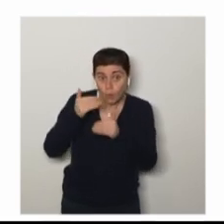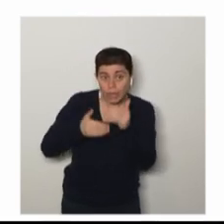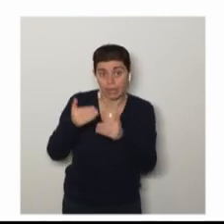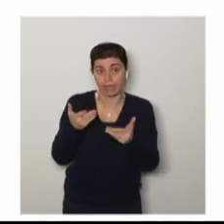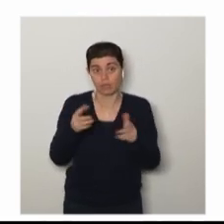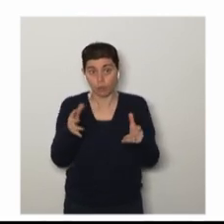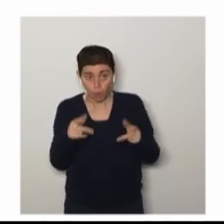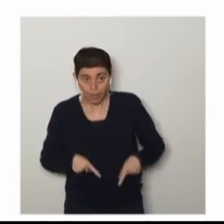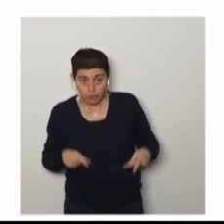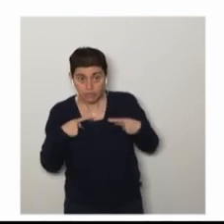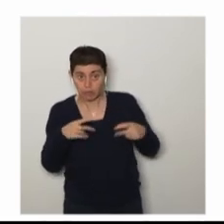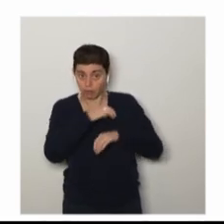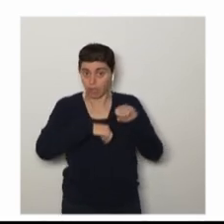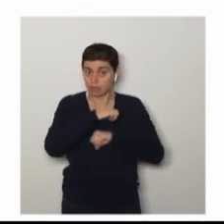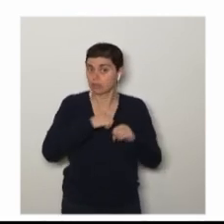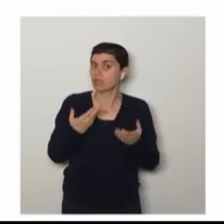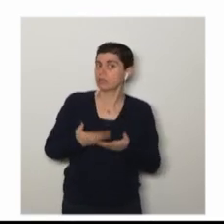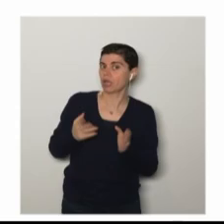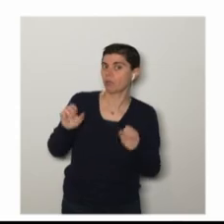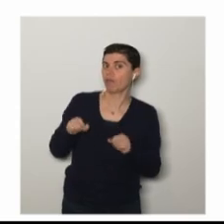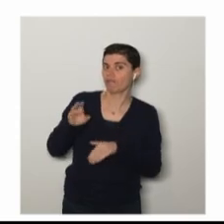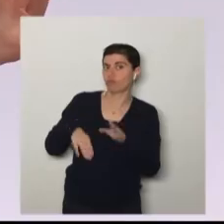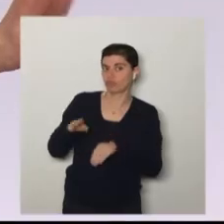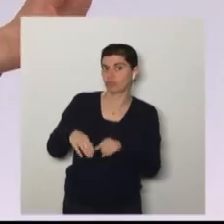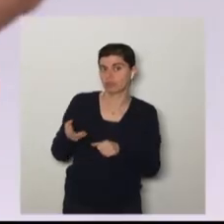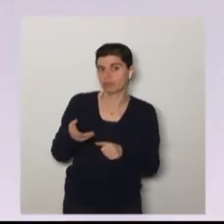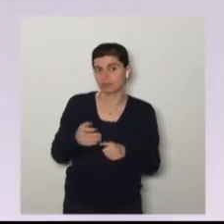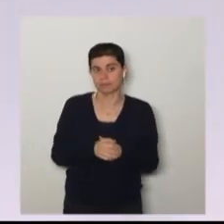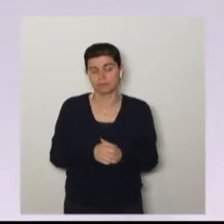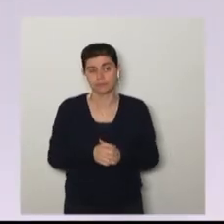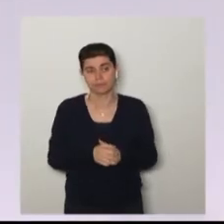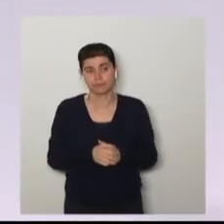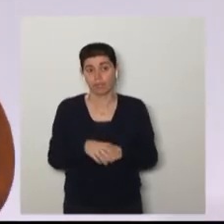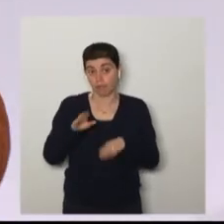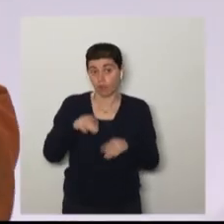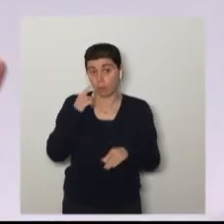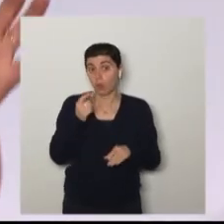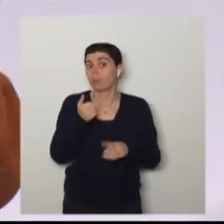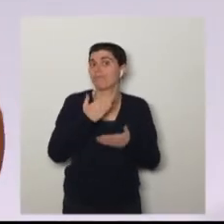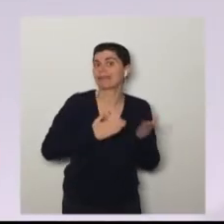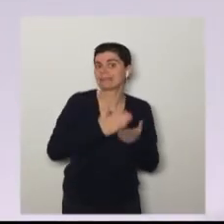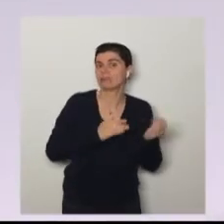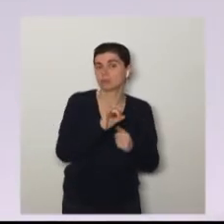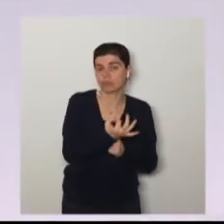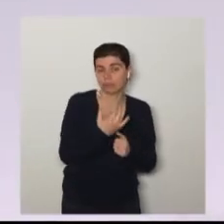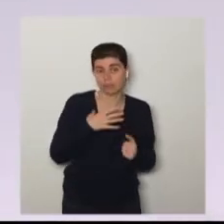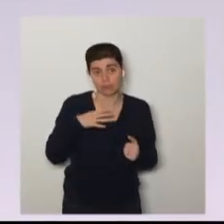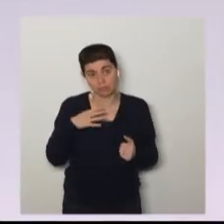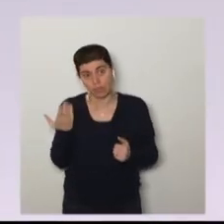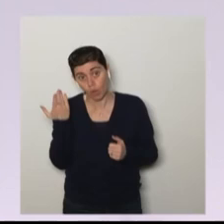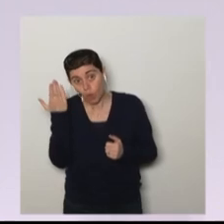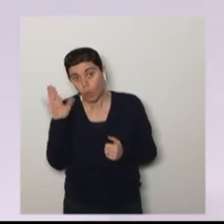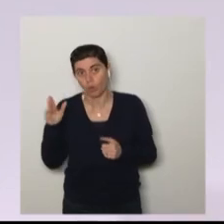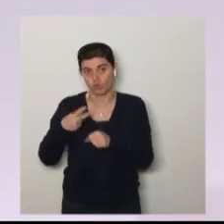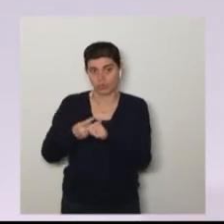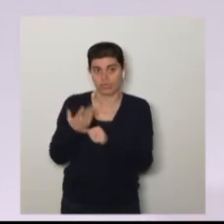That might work for a part of the workers, but we need other types of tools and services for